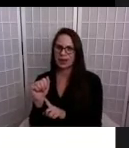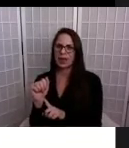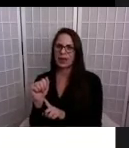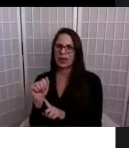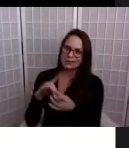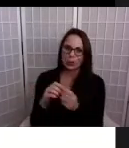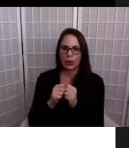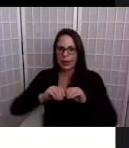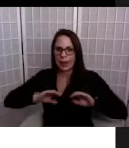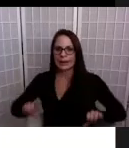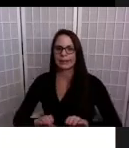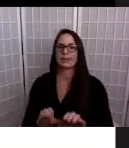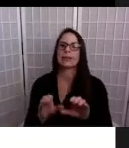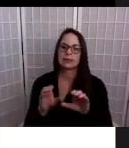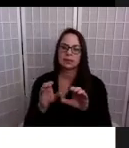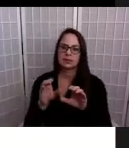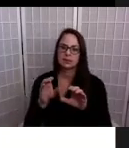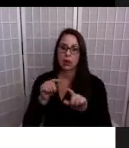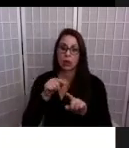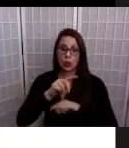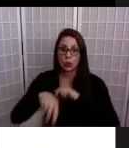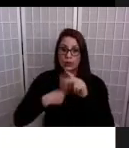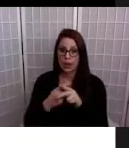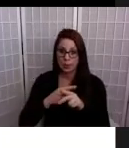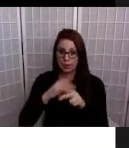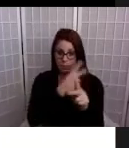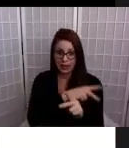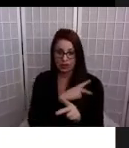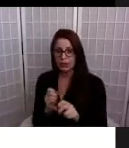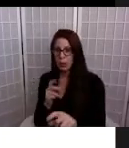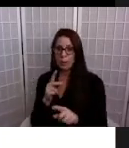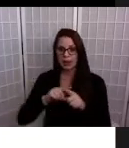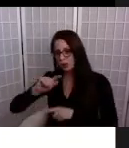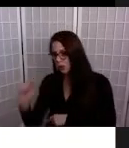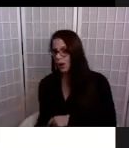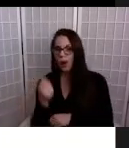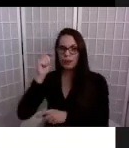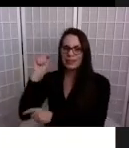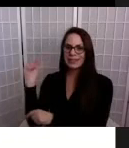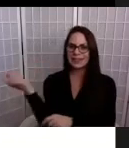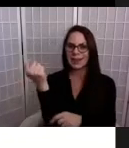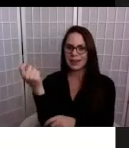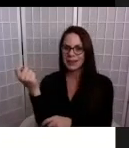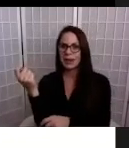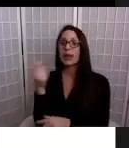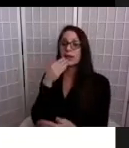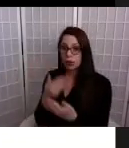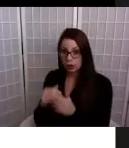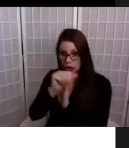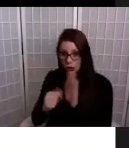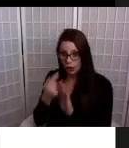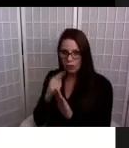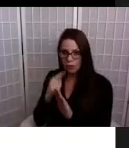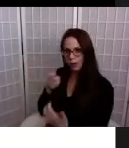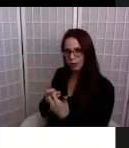activities. I've had patients go back to golf and tennis after this procedure, and it's a good operation for the right person.